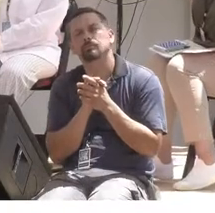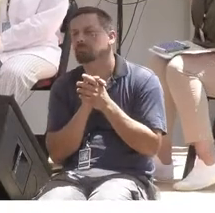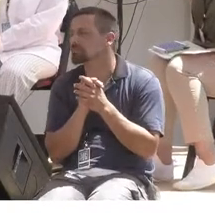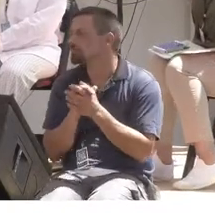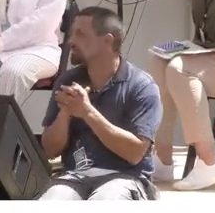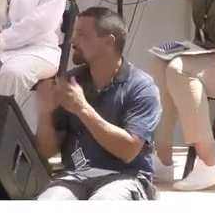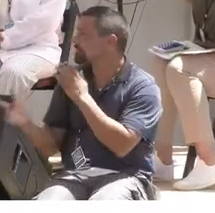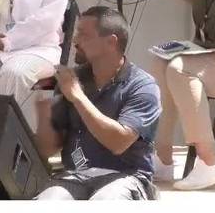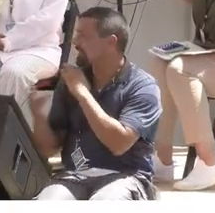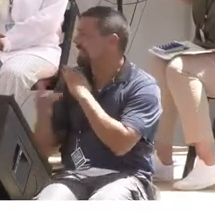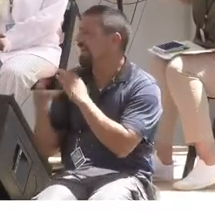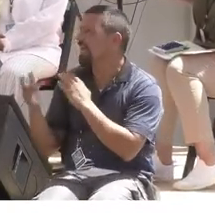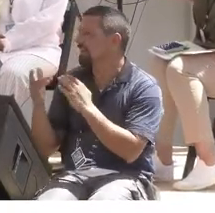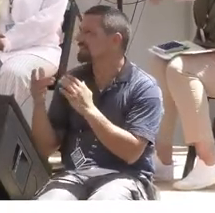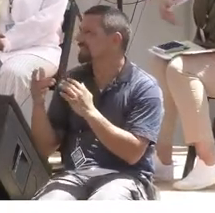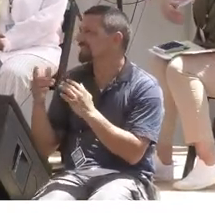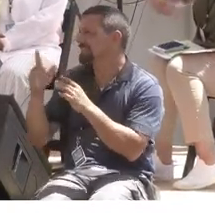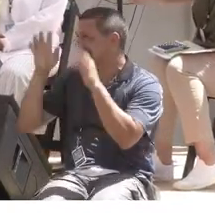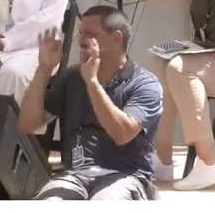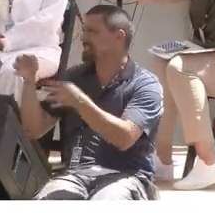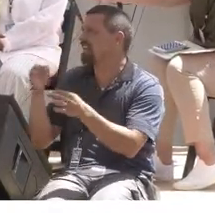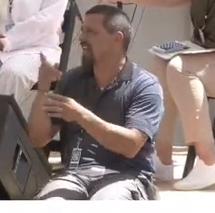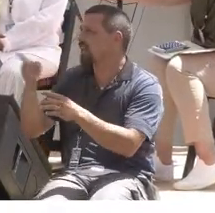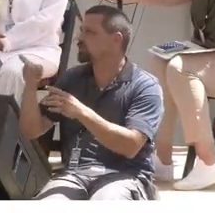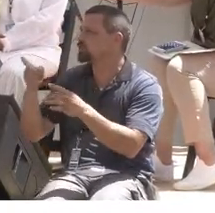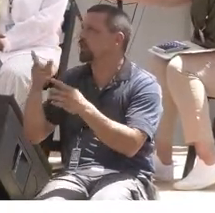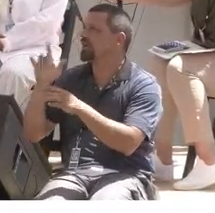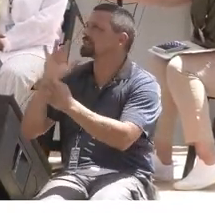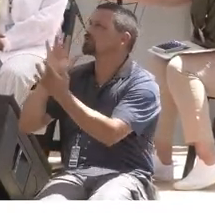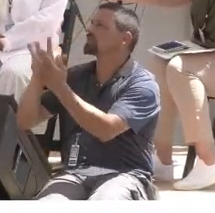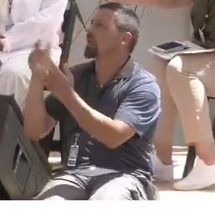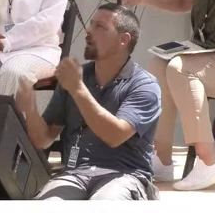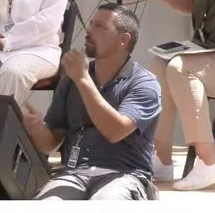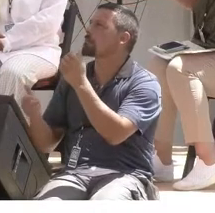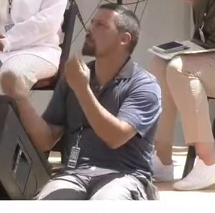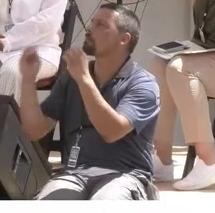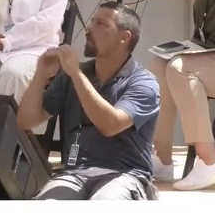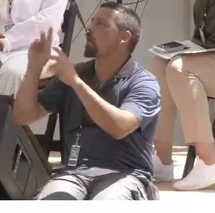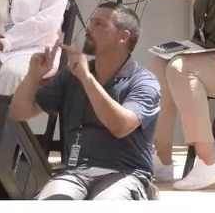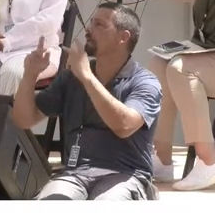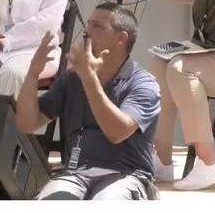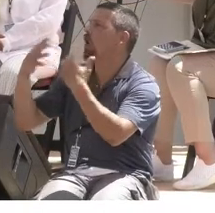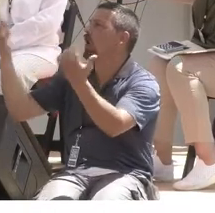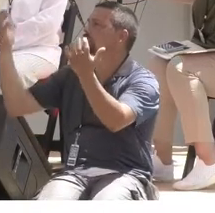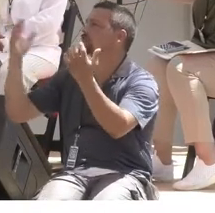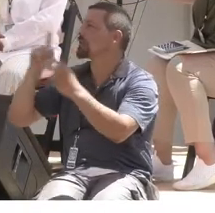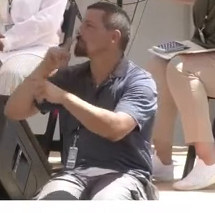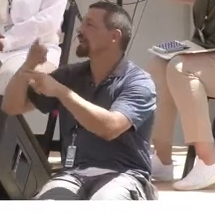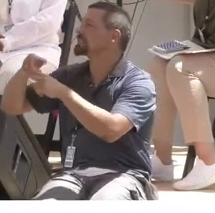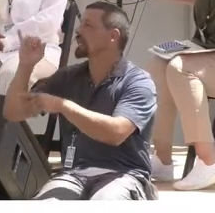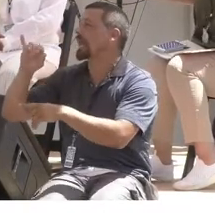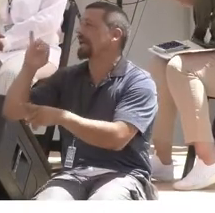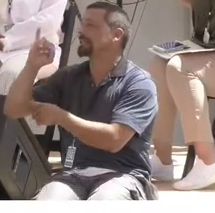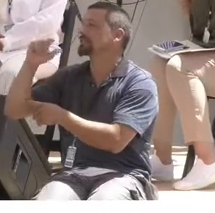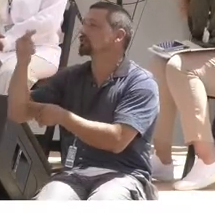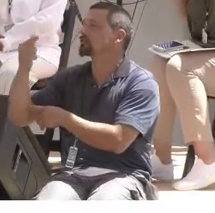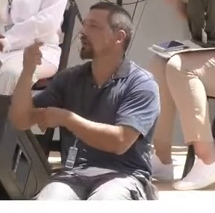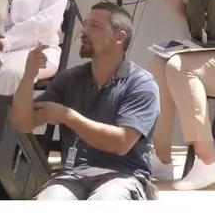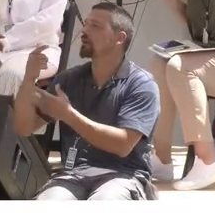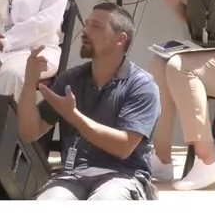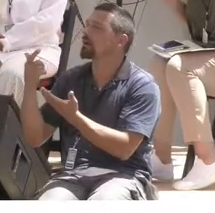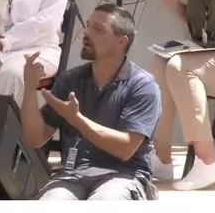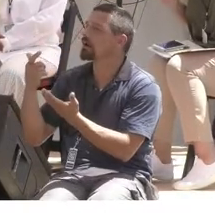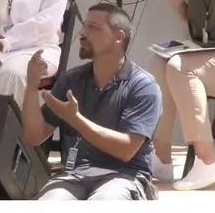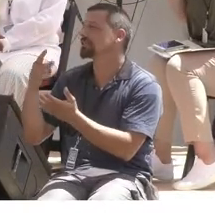But technology has certainly helped in you reaching more audiences. Exactly. In terms of, you mentioned Instagram earlier. Sometimes I